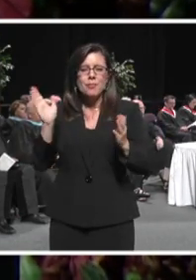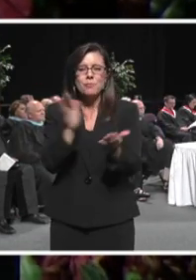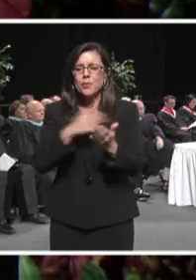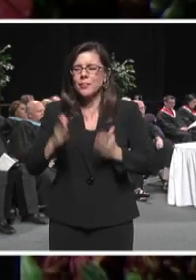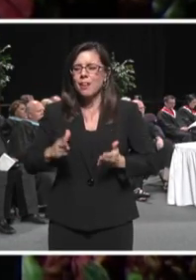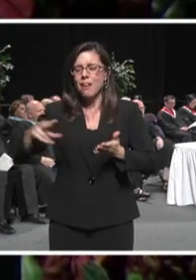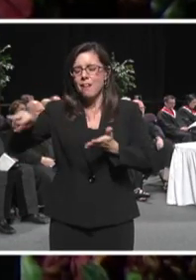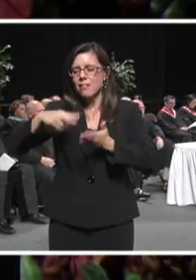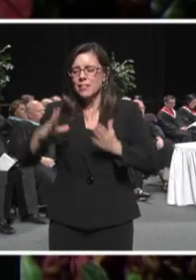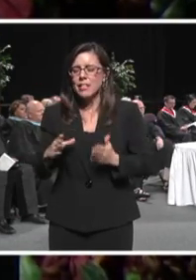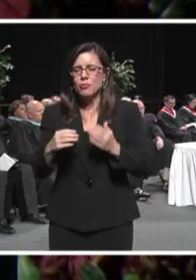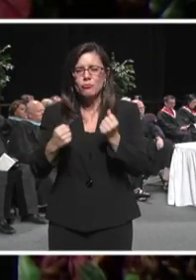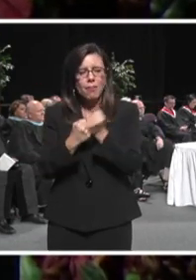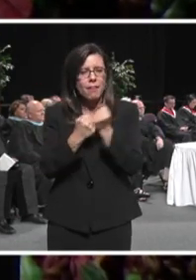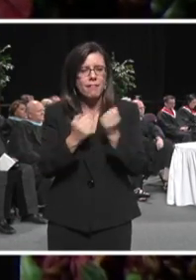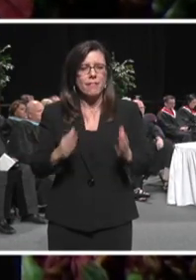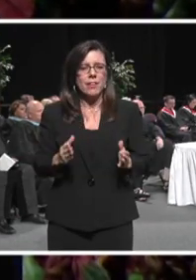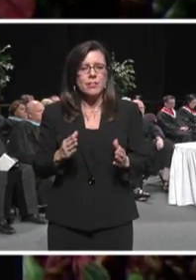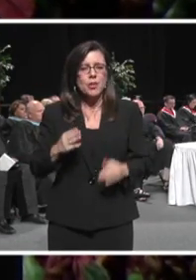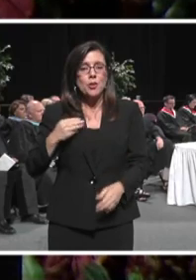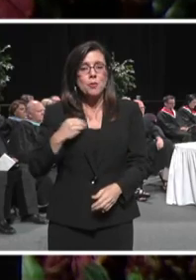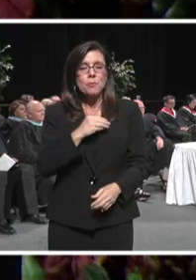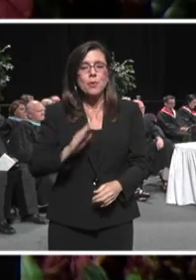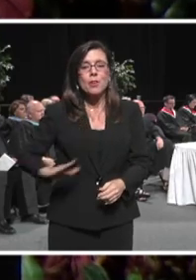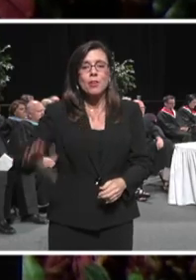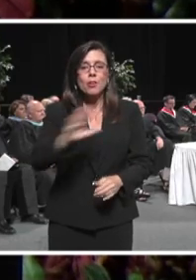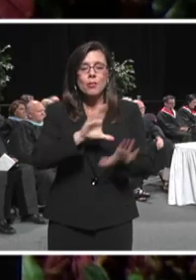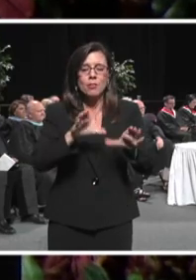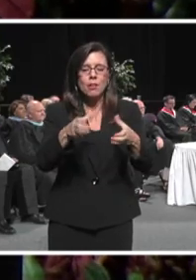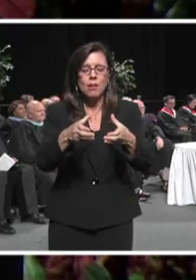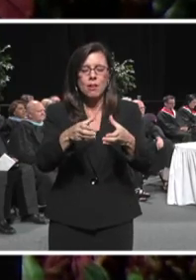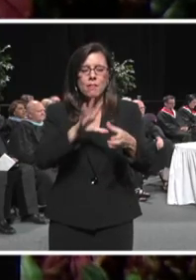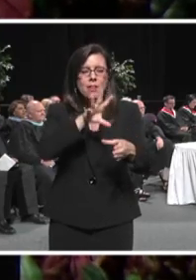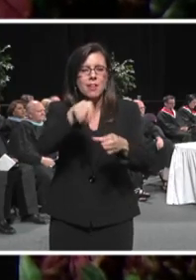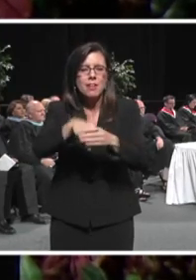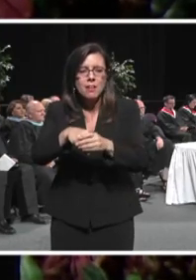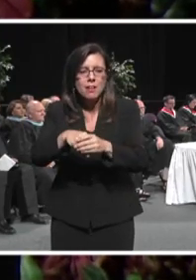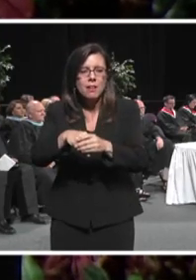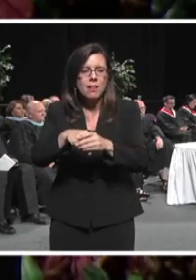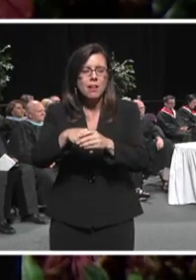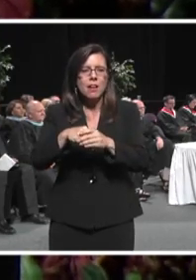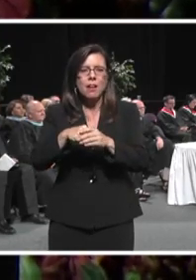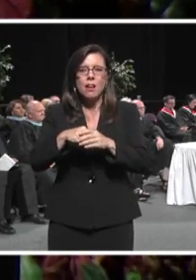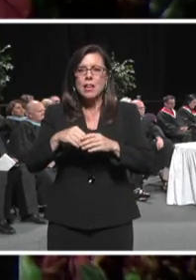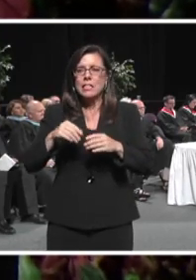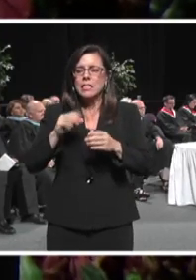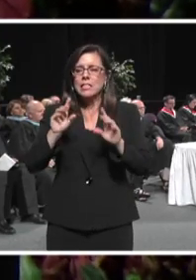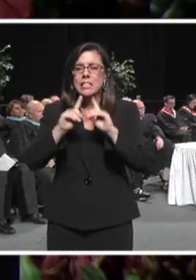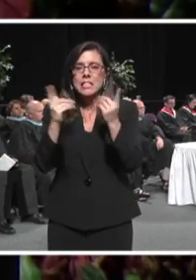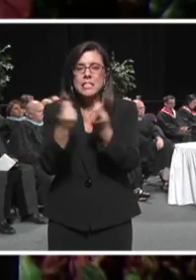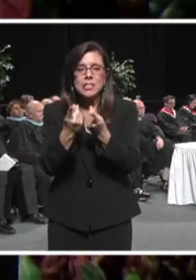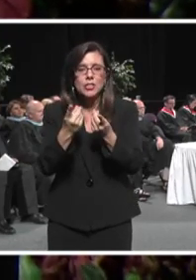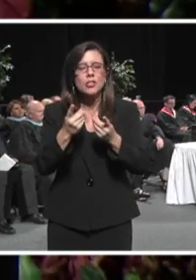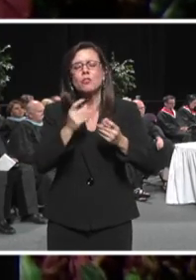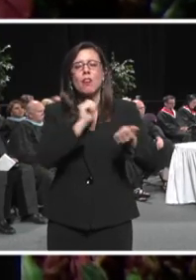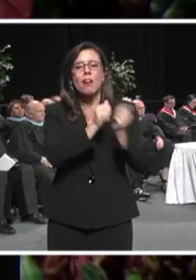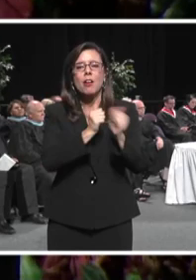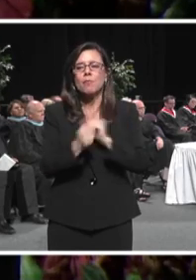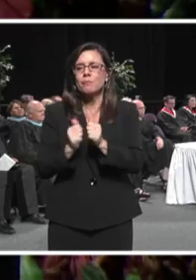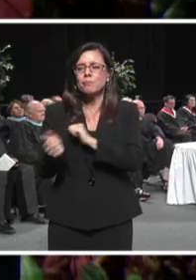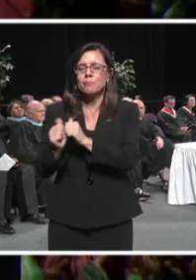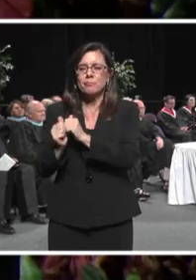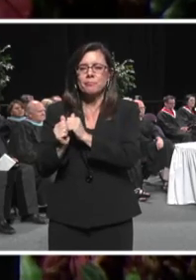and activists. Members of your class have participated in post-district competitions in multiple